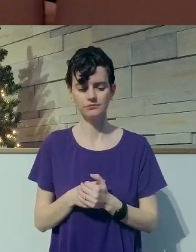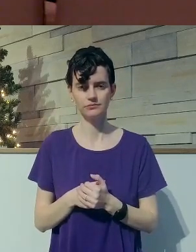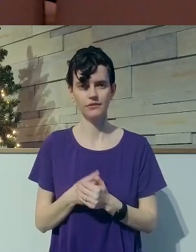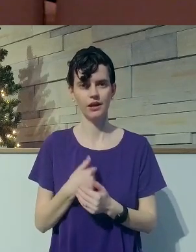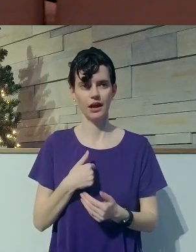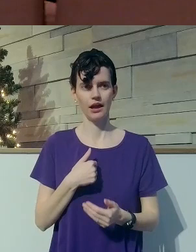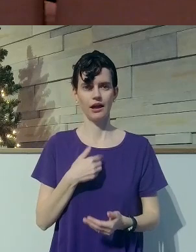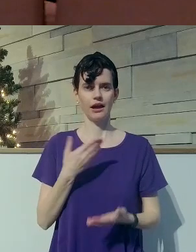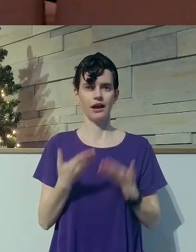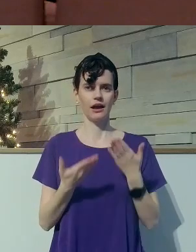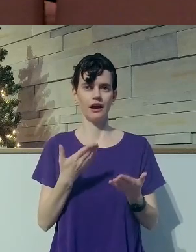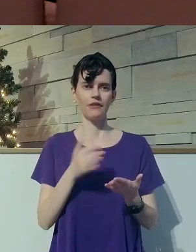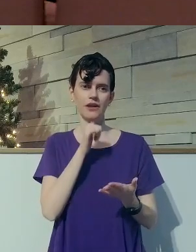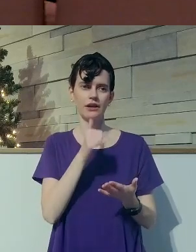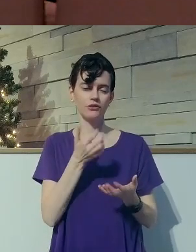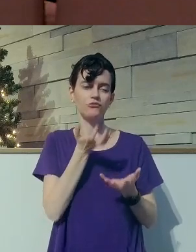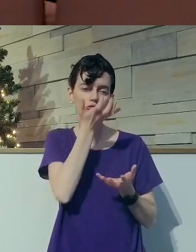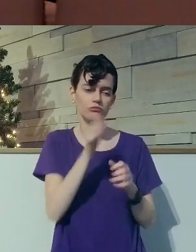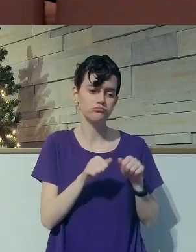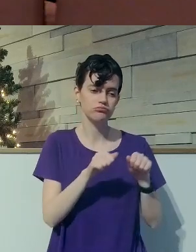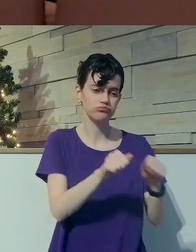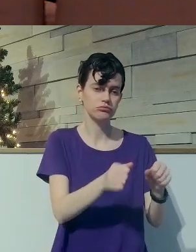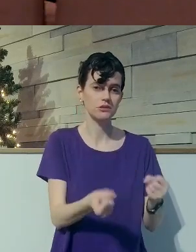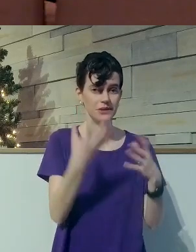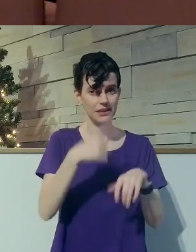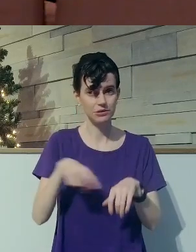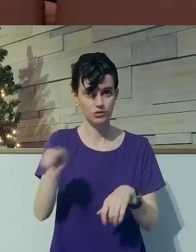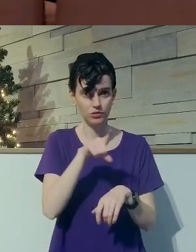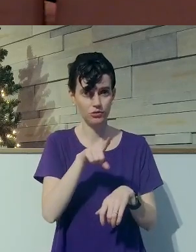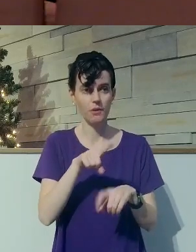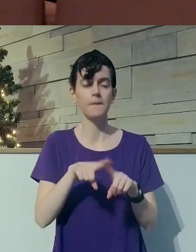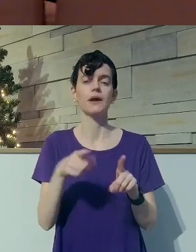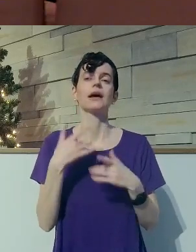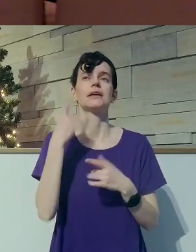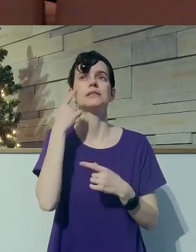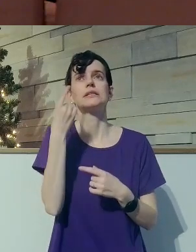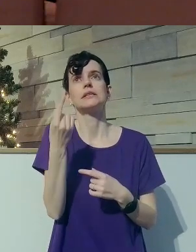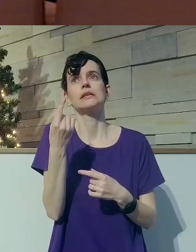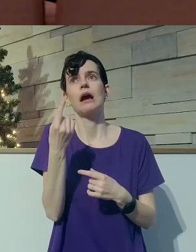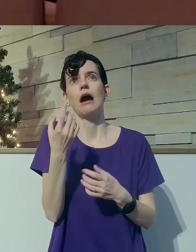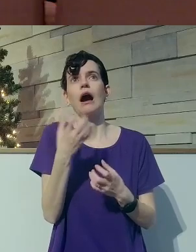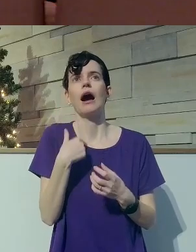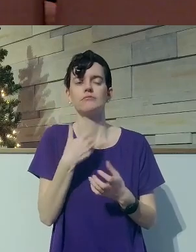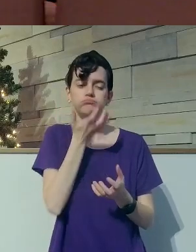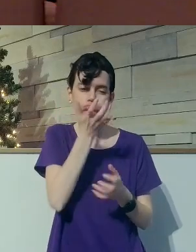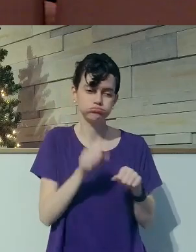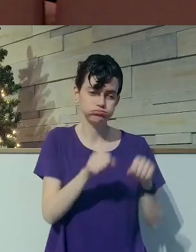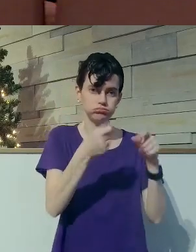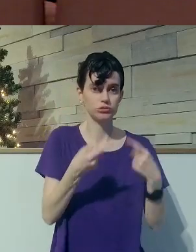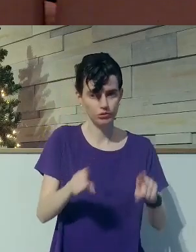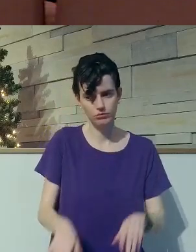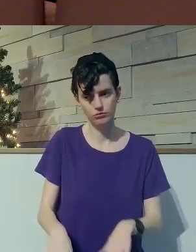I probably haven't mowed as many lawns as many of you or most of you, but I tend to think I've mowed a lot of grass when I was growing